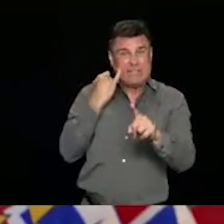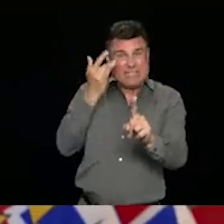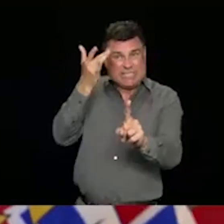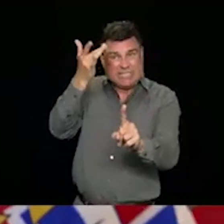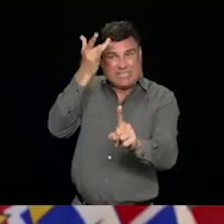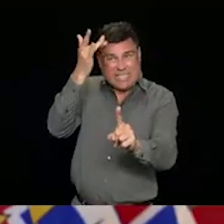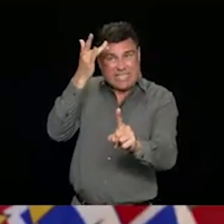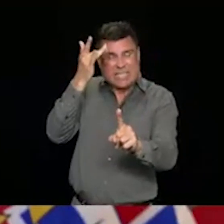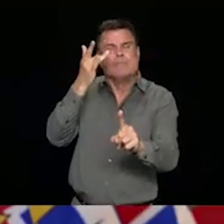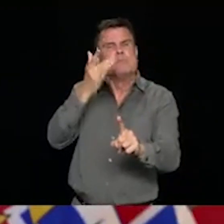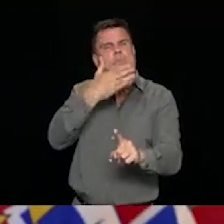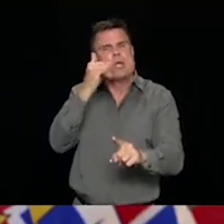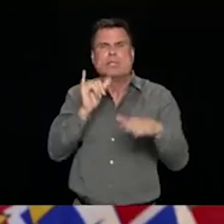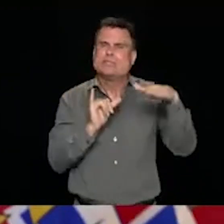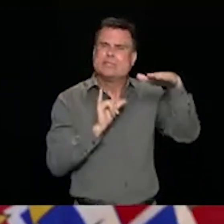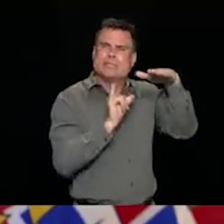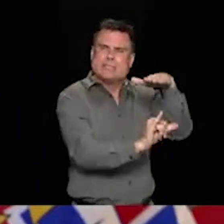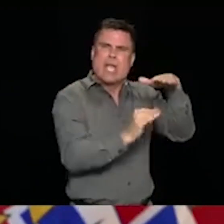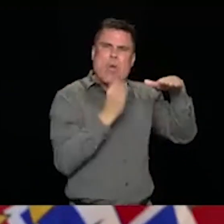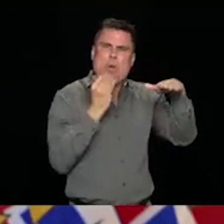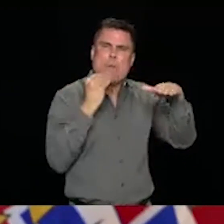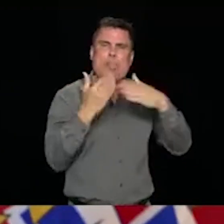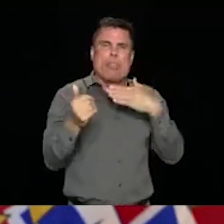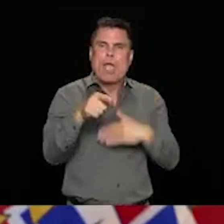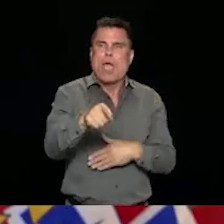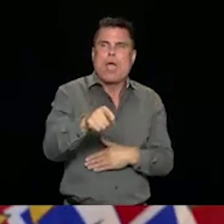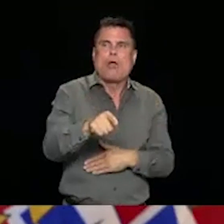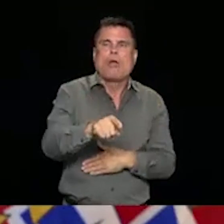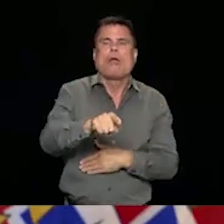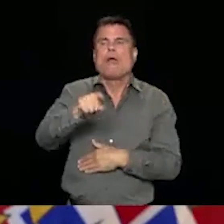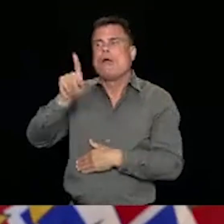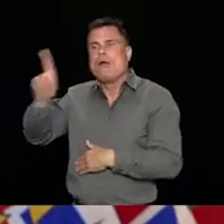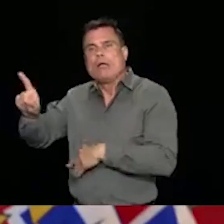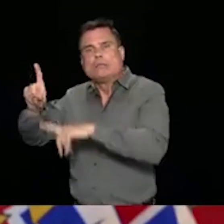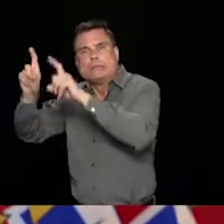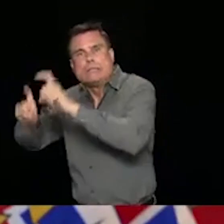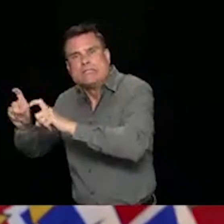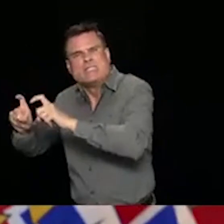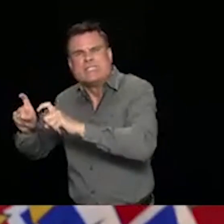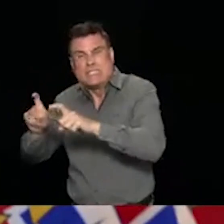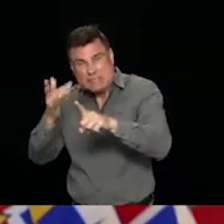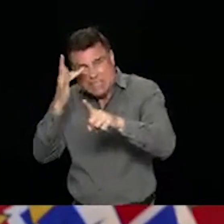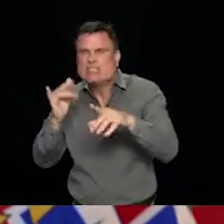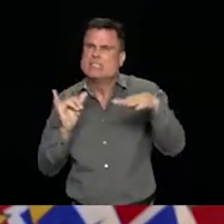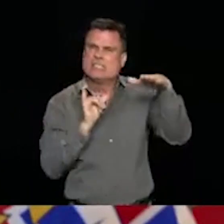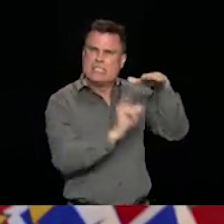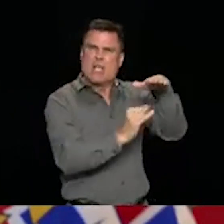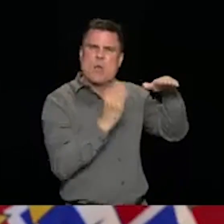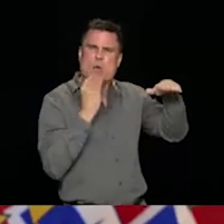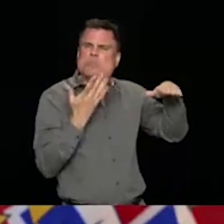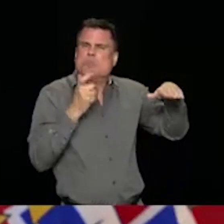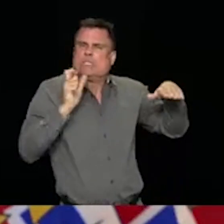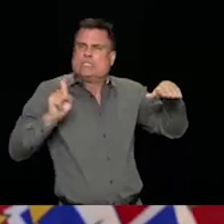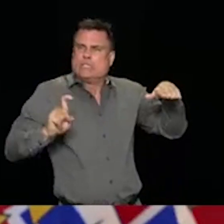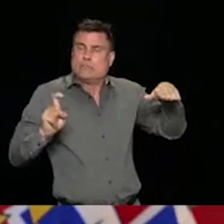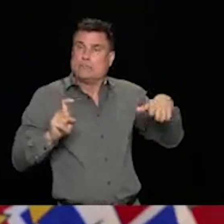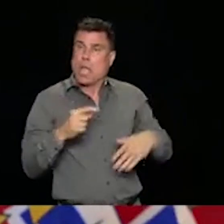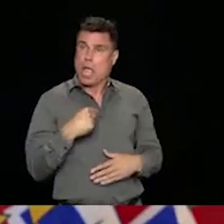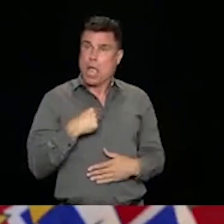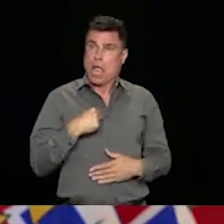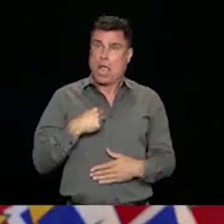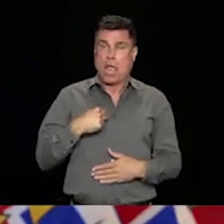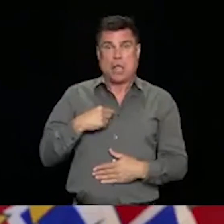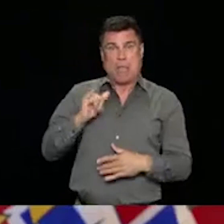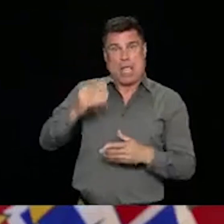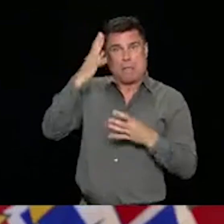this illness in the province than the people who test positive. And, you know, I talk about this every day, that we've had 11 new people